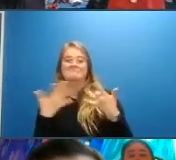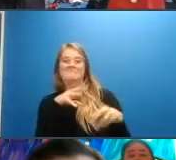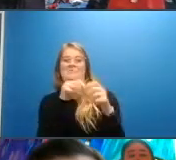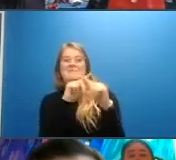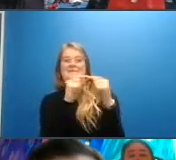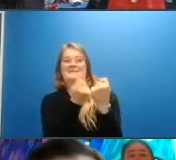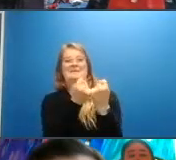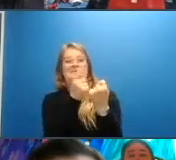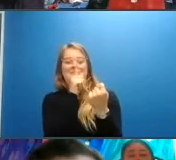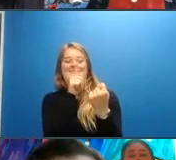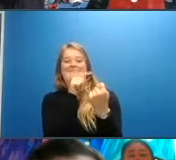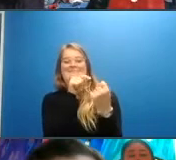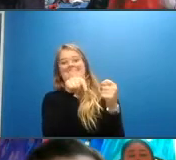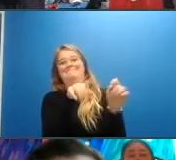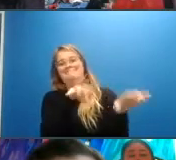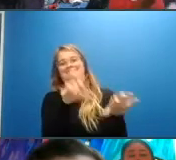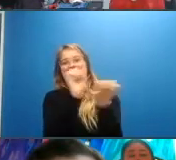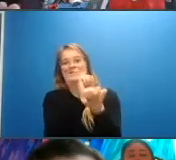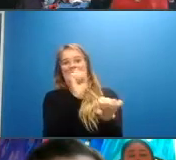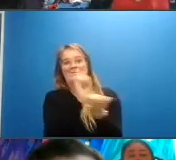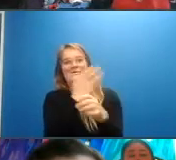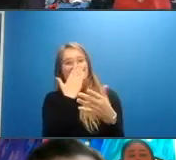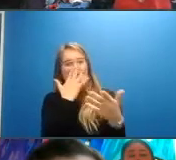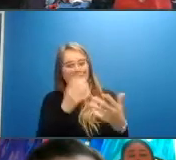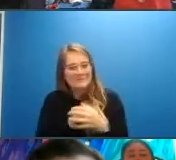and do some of the work here. LCM. Thank you.